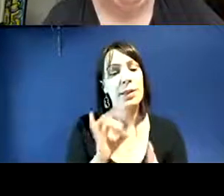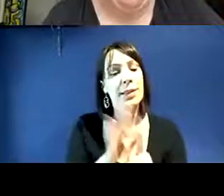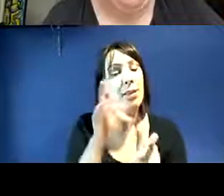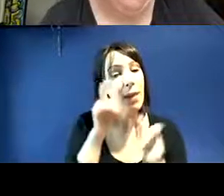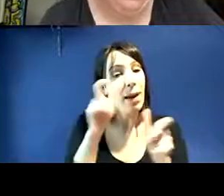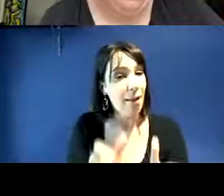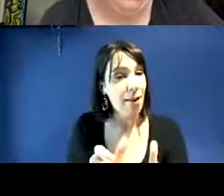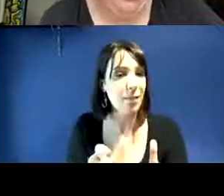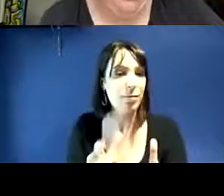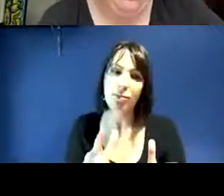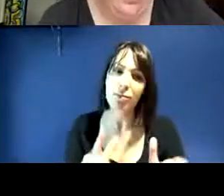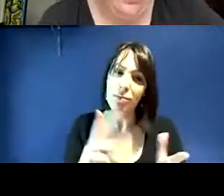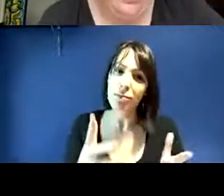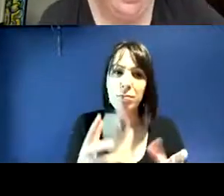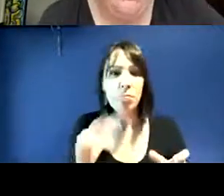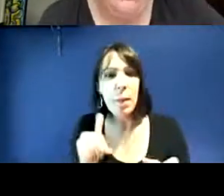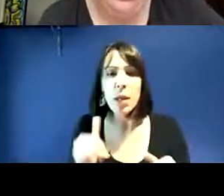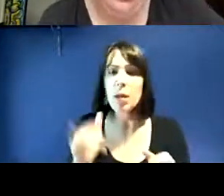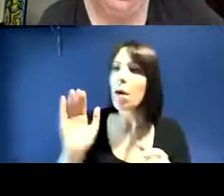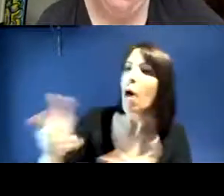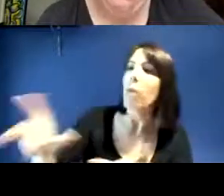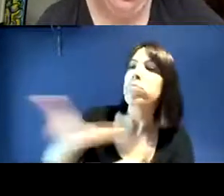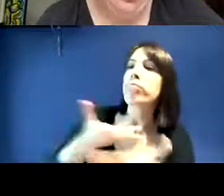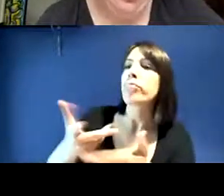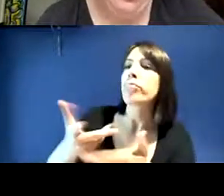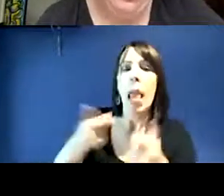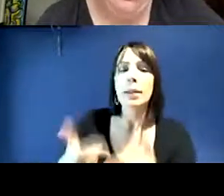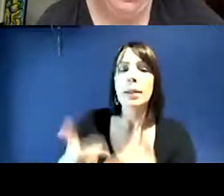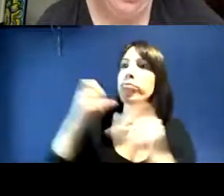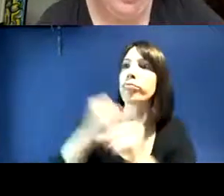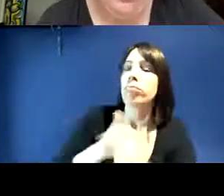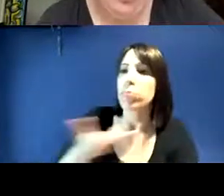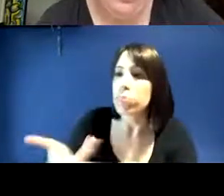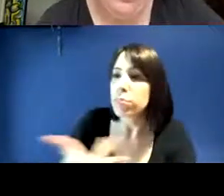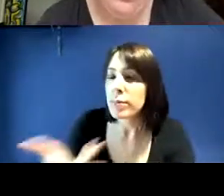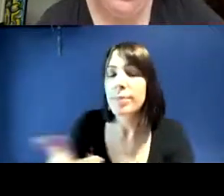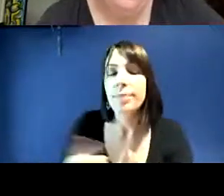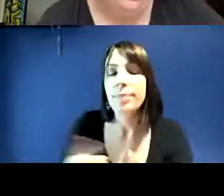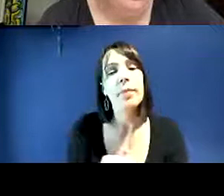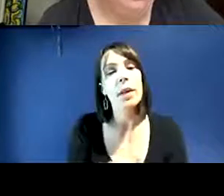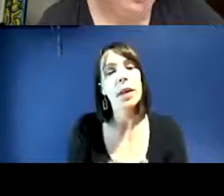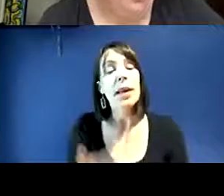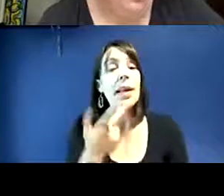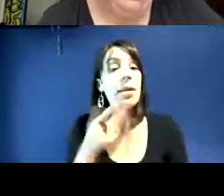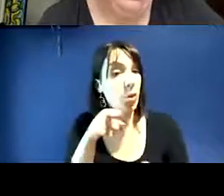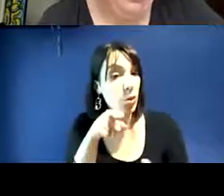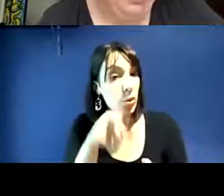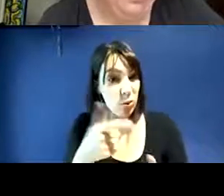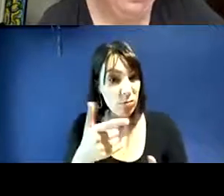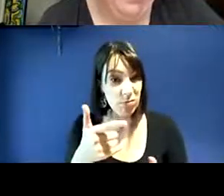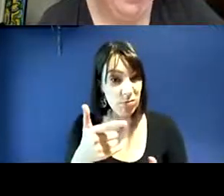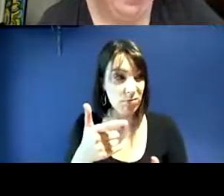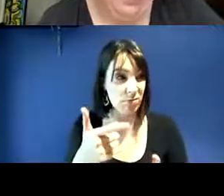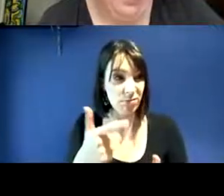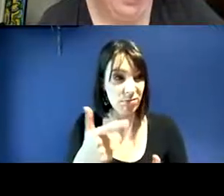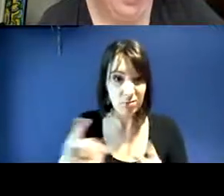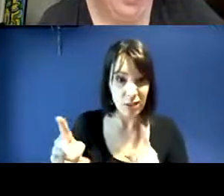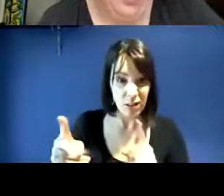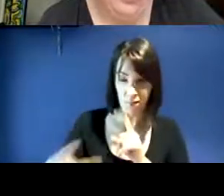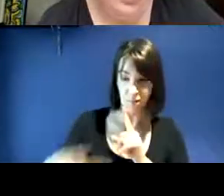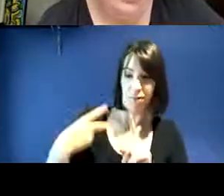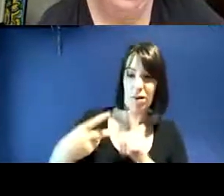of this meeting, for instance. If you or someone you know is experiencing violence, you can ring 1-800-RESPECT for